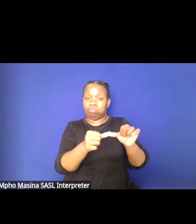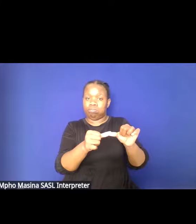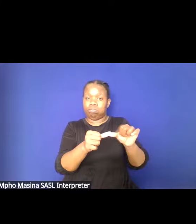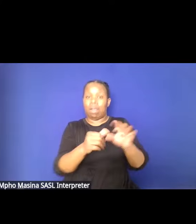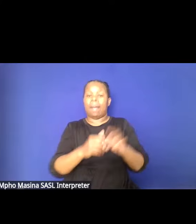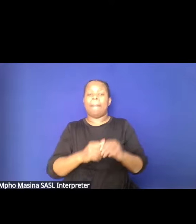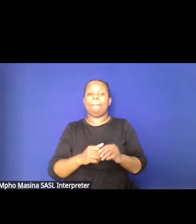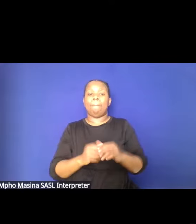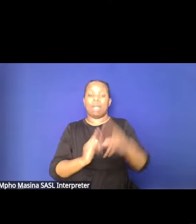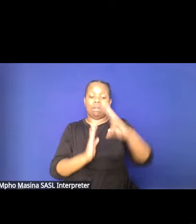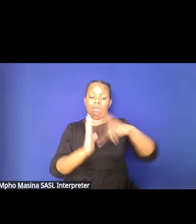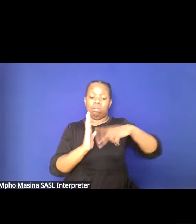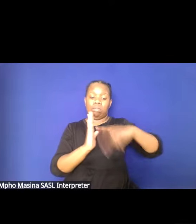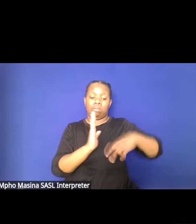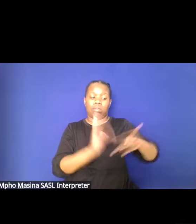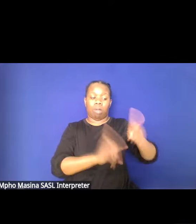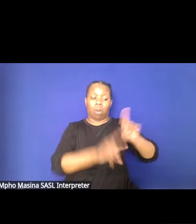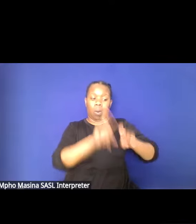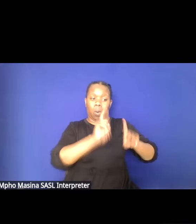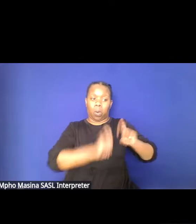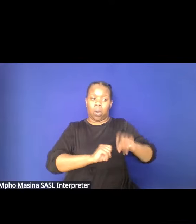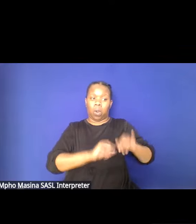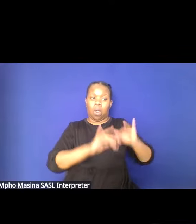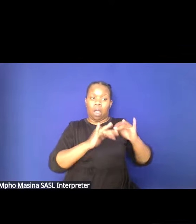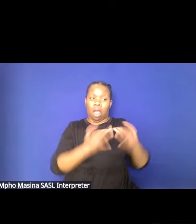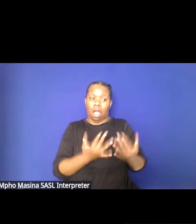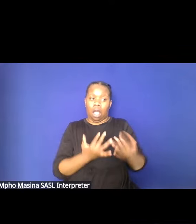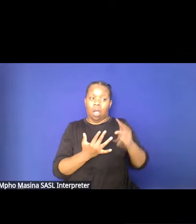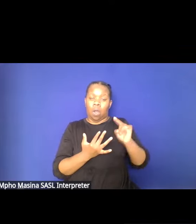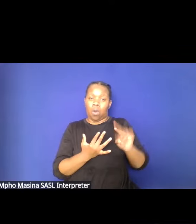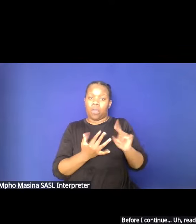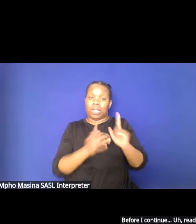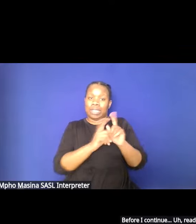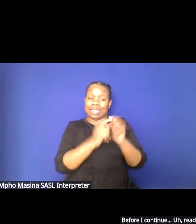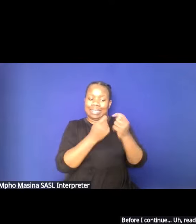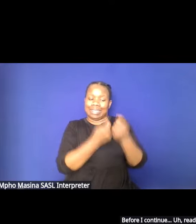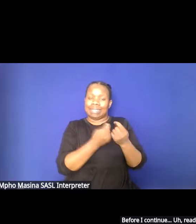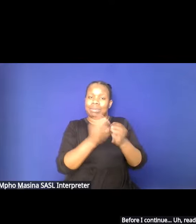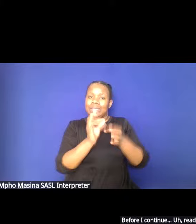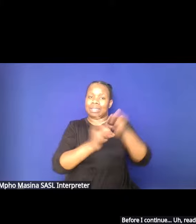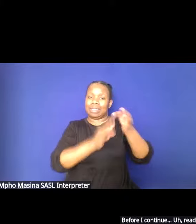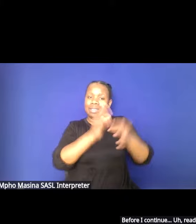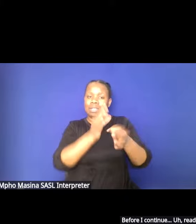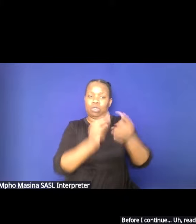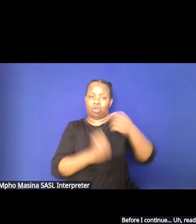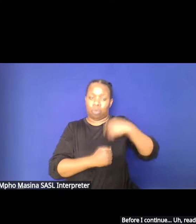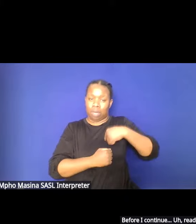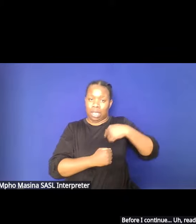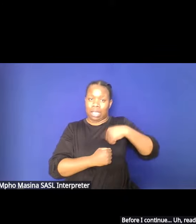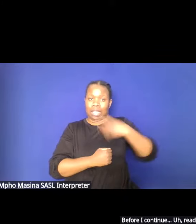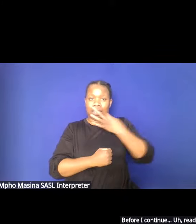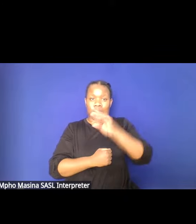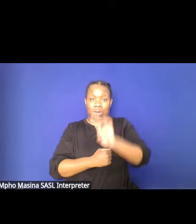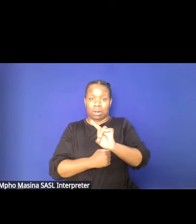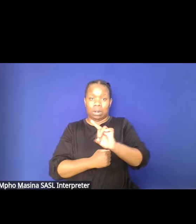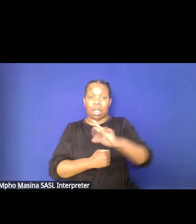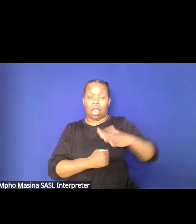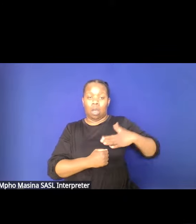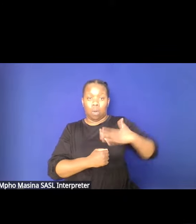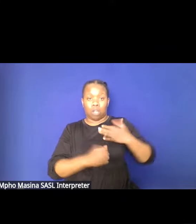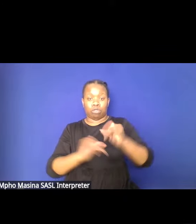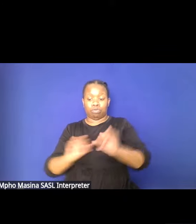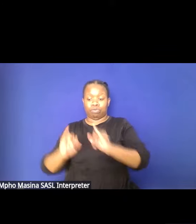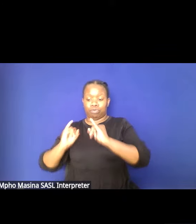reading the questions which our behind-the-scenes team have highlighted and sent to me, I would also like to introduce an